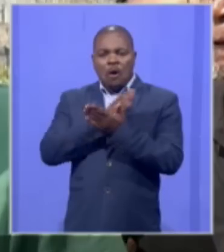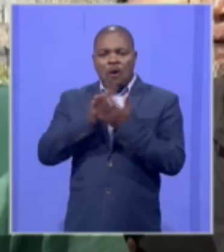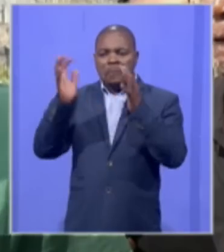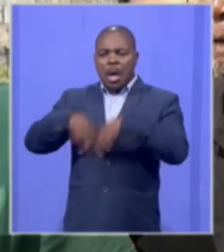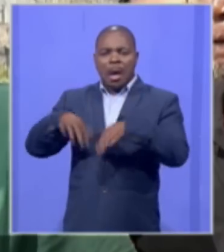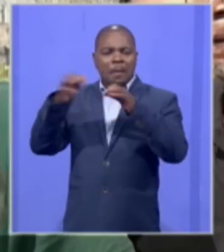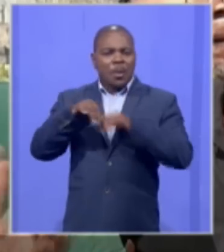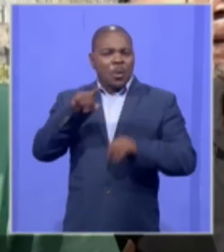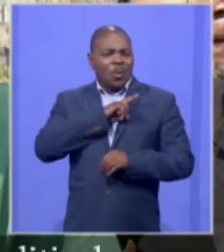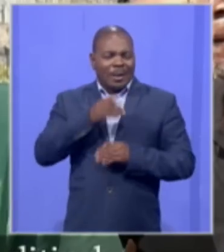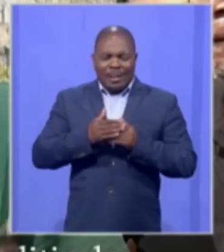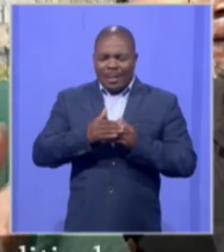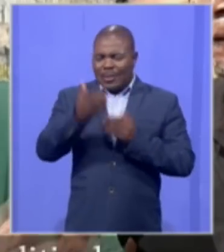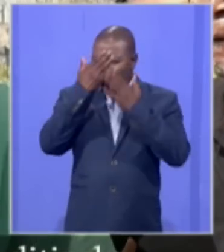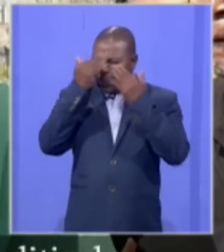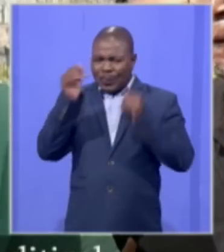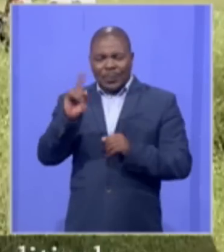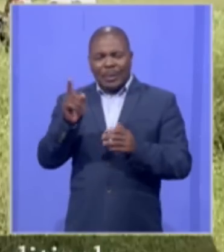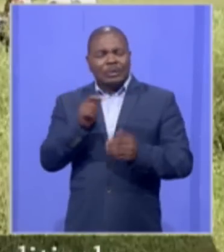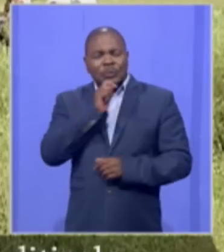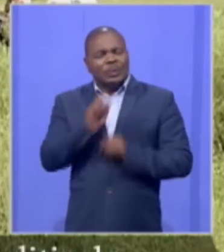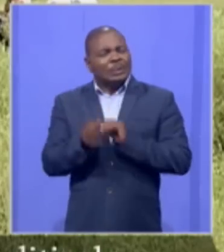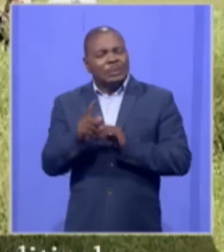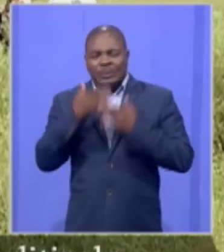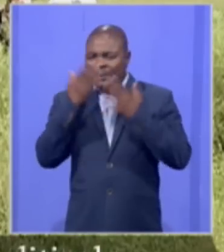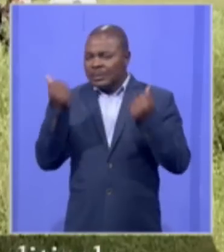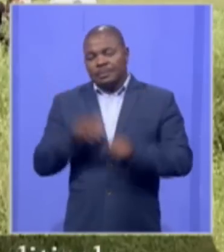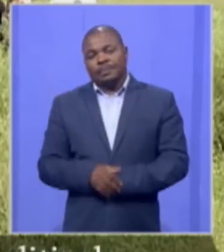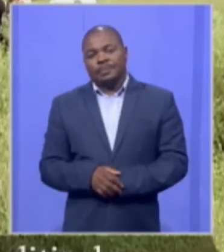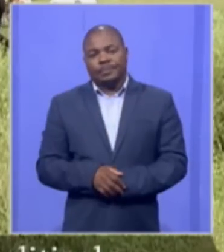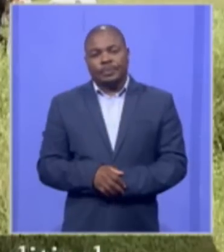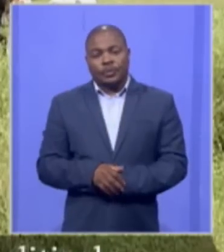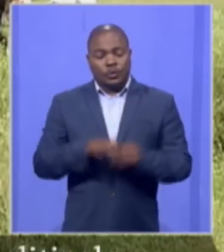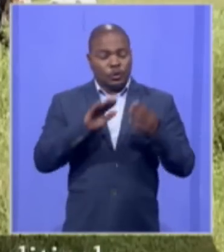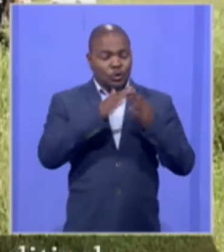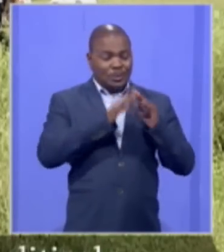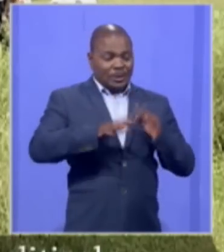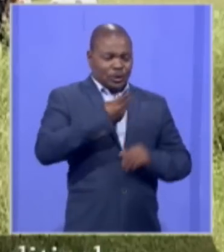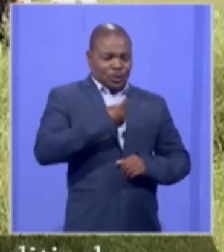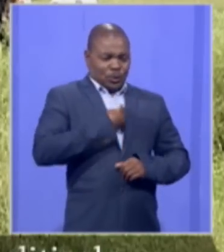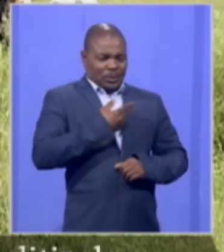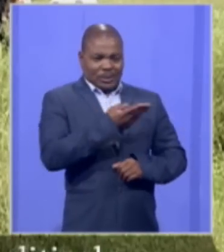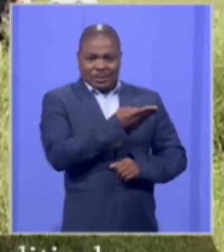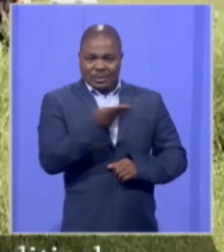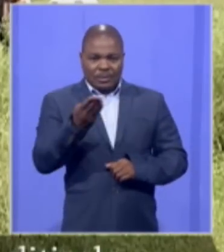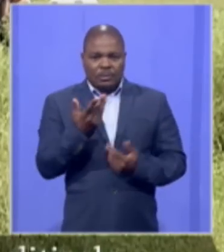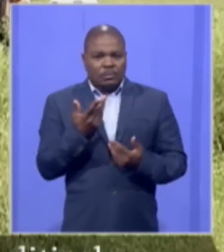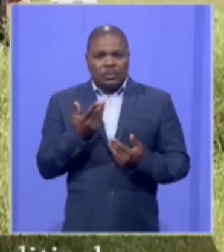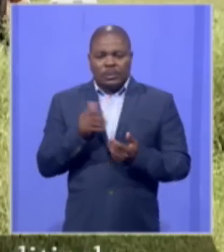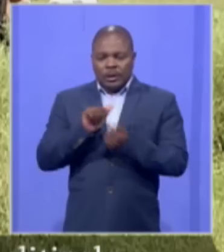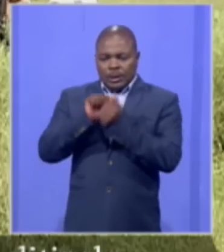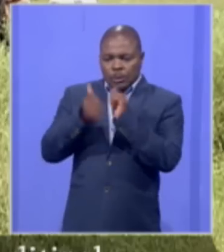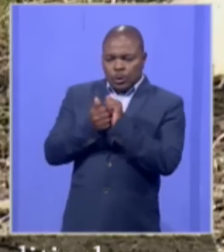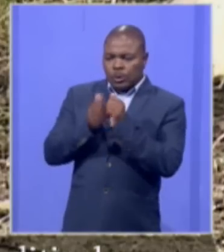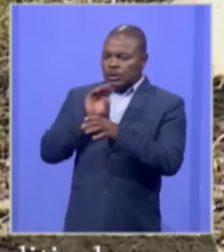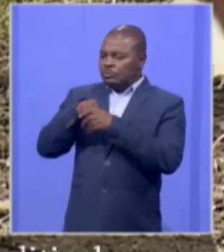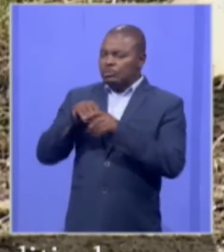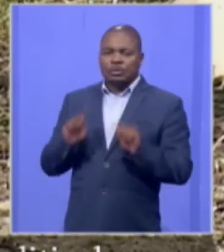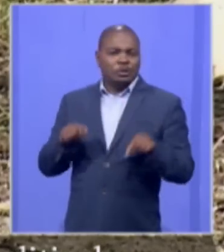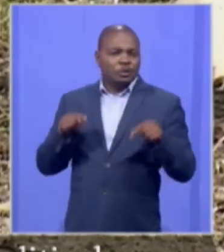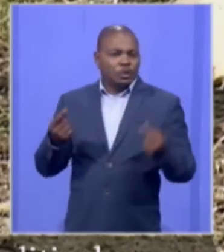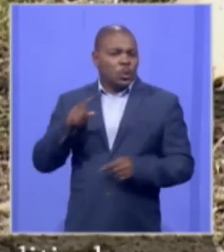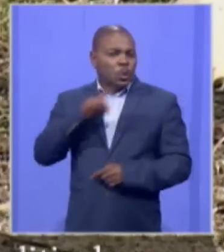sena direction gore go iwa kae go iragetseng. Ga ba gare bana ba kgaolo eno le bone ga ba kgone go nna le seabe mo metshamekong seno e le ka